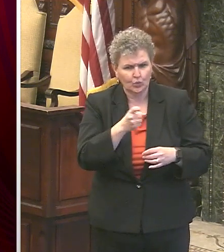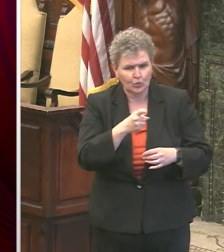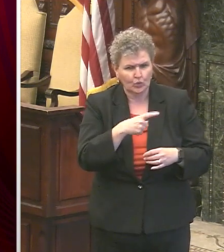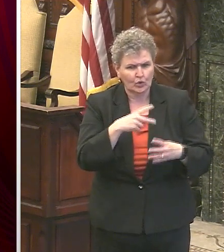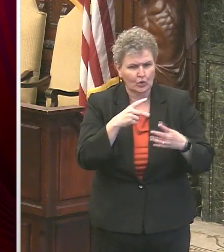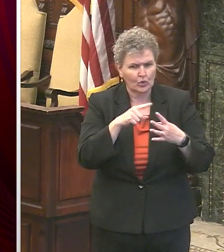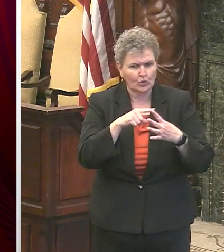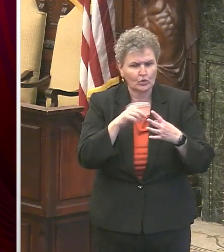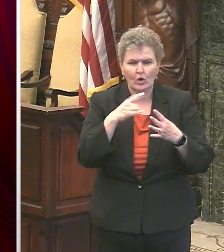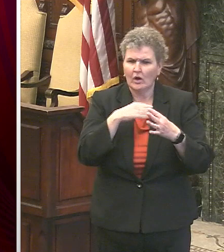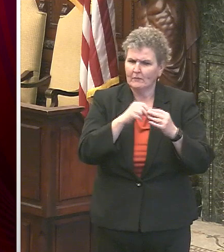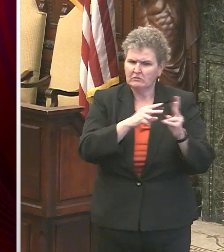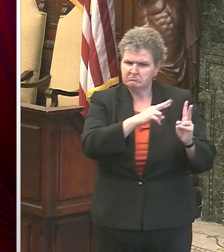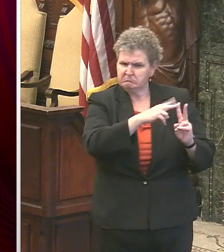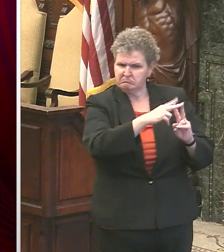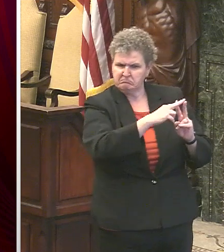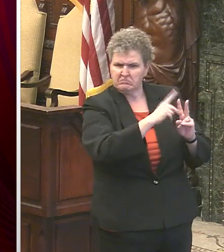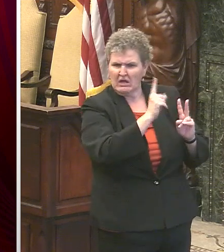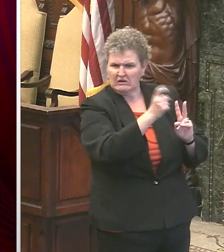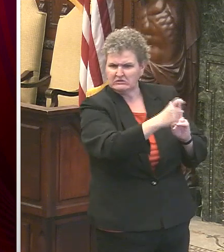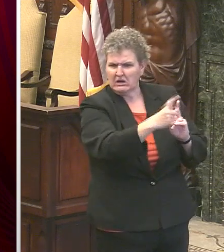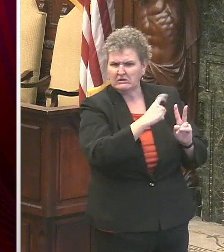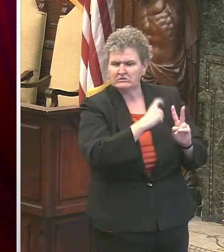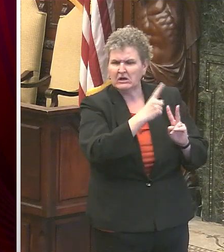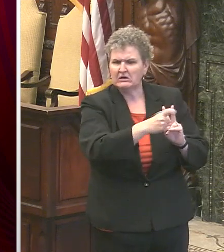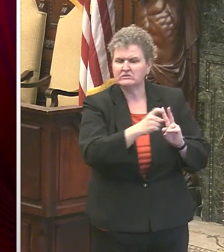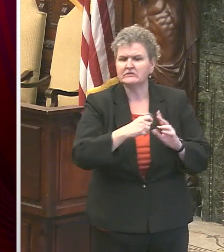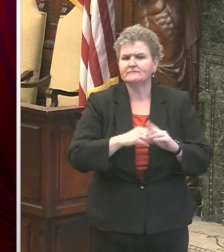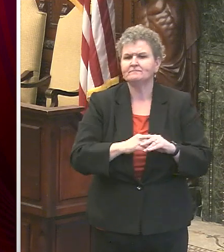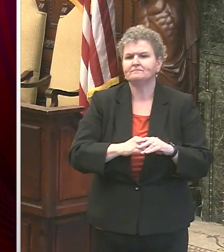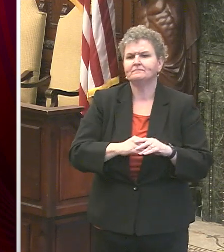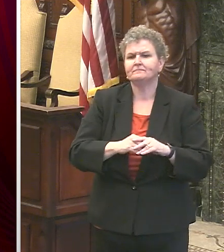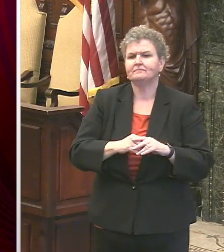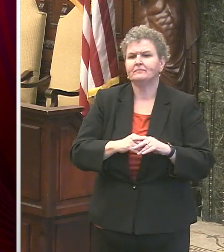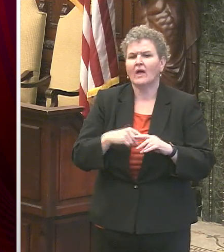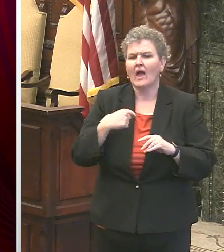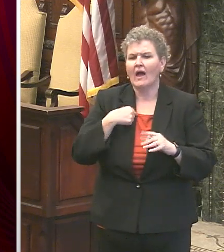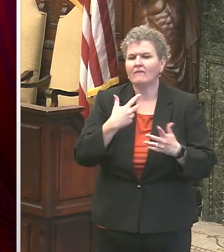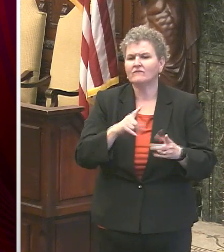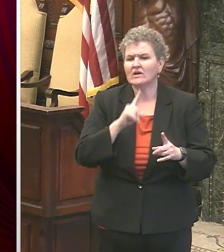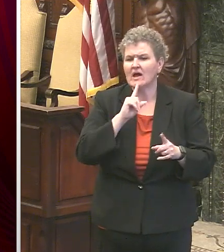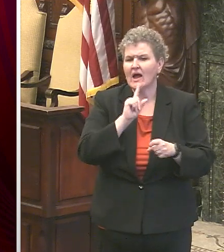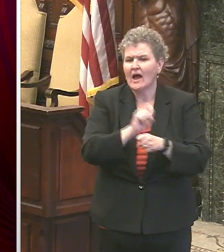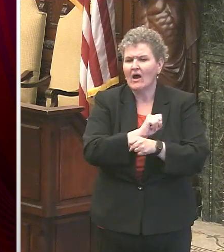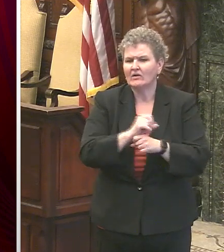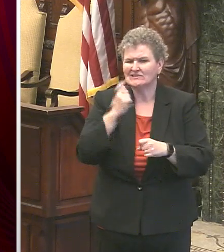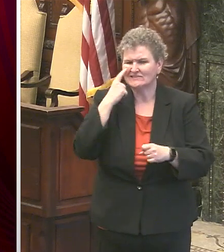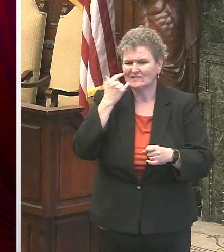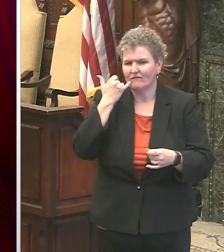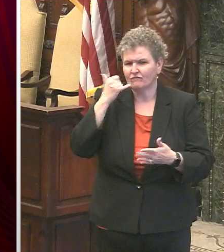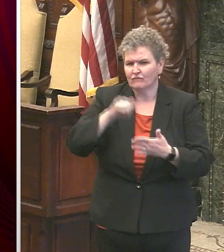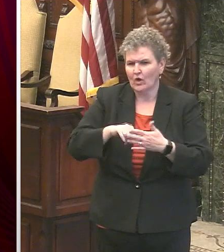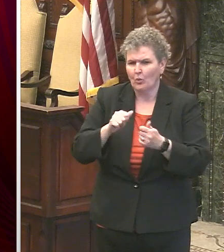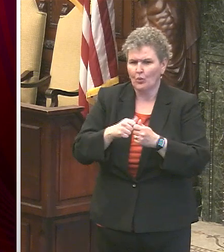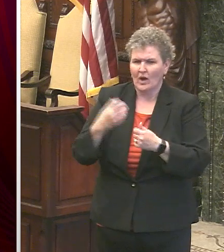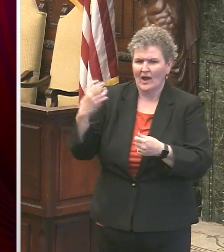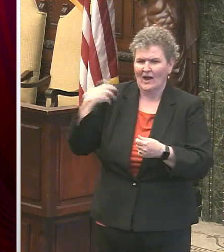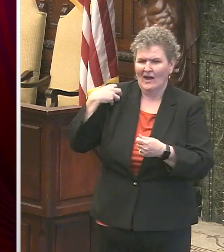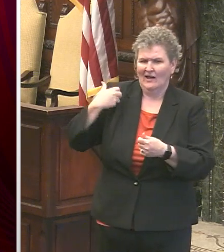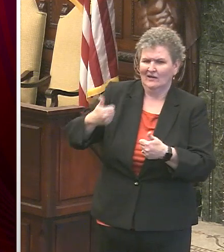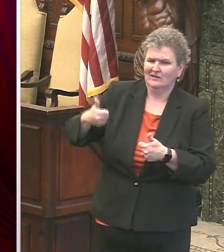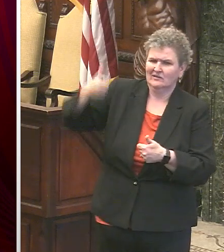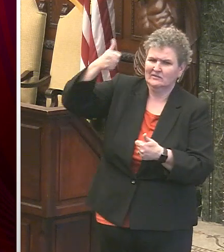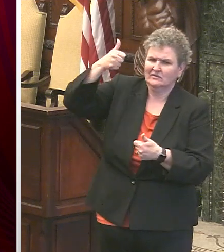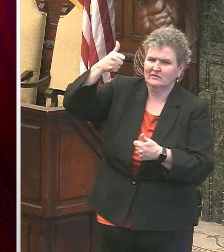Dr. Farley or the mayor. I actually just got off the phone with the head of the Greater